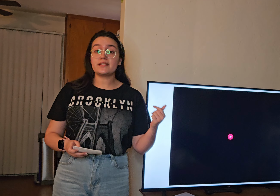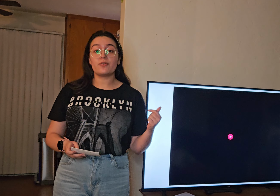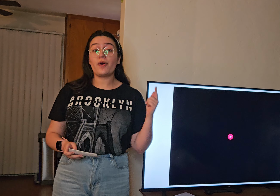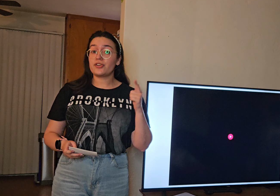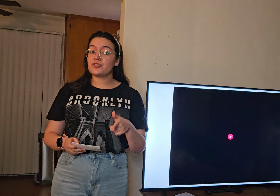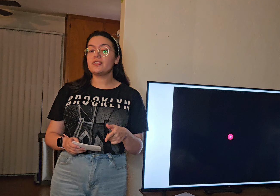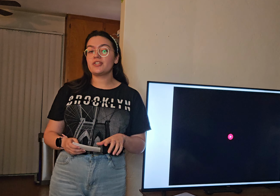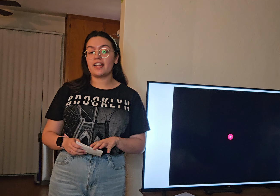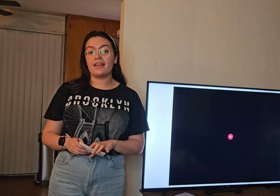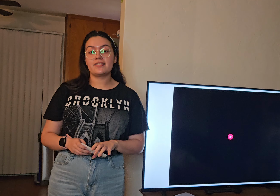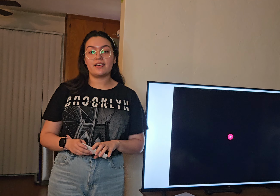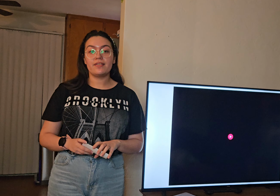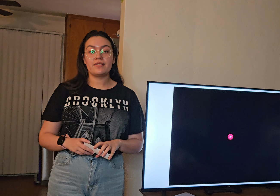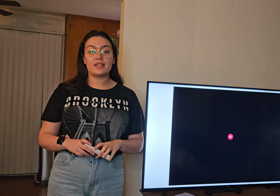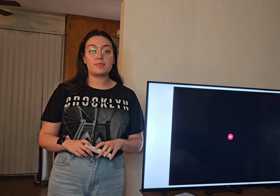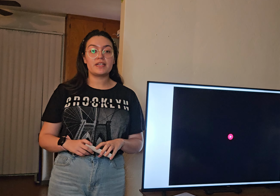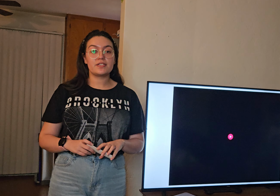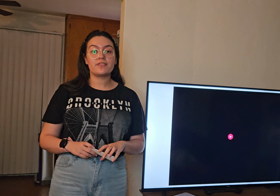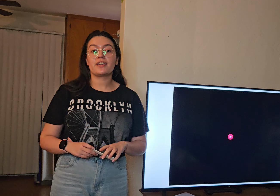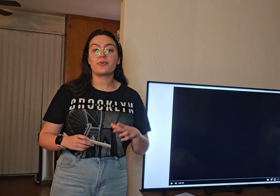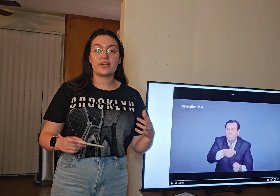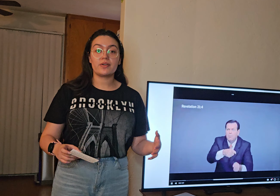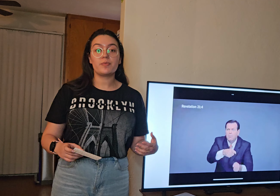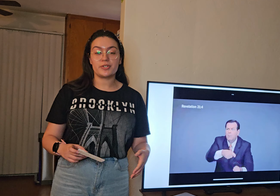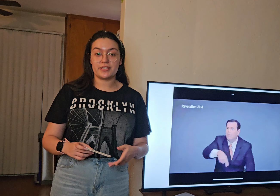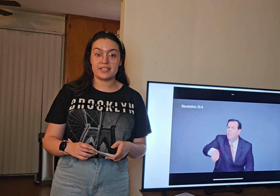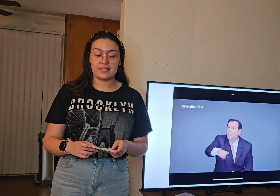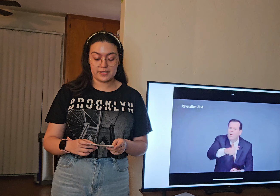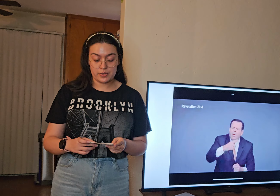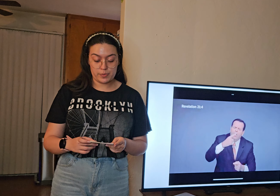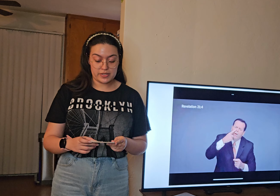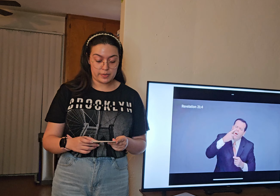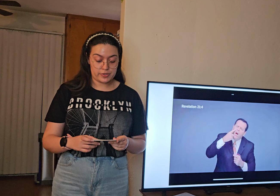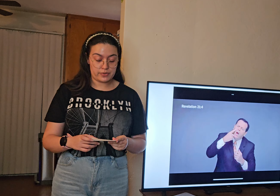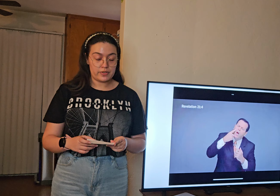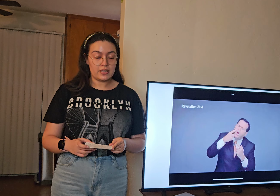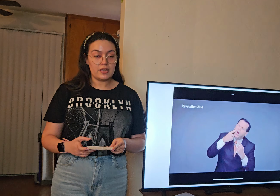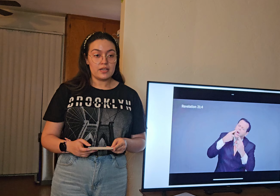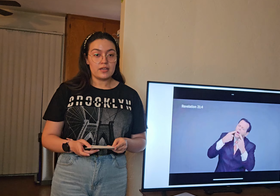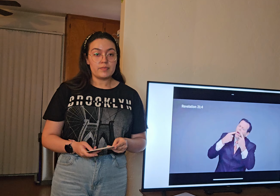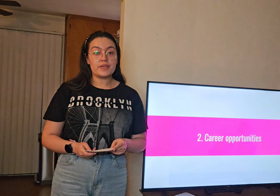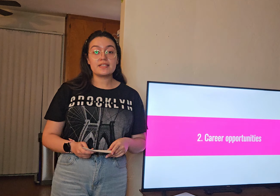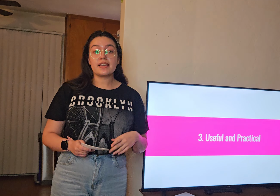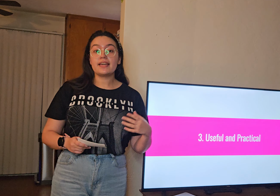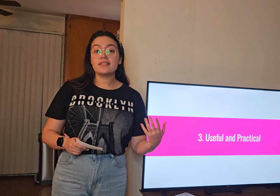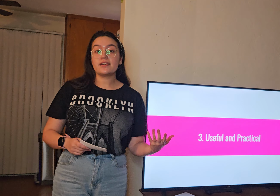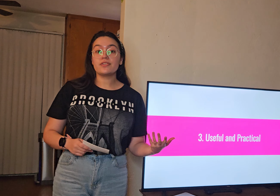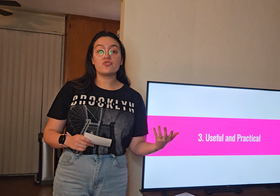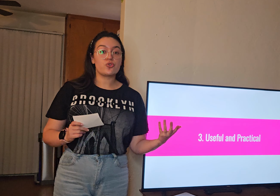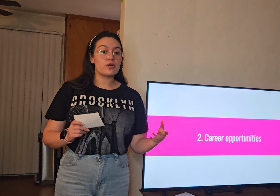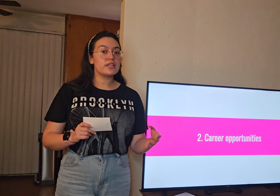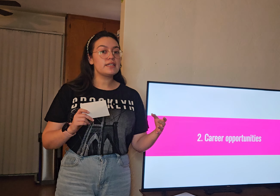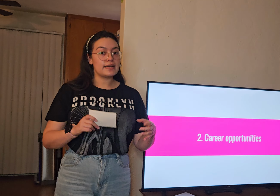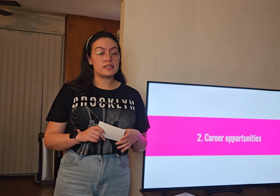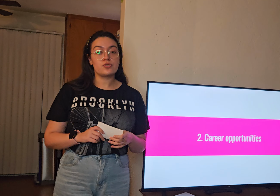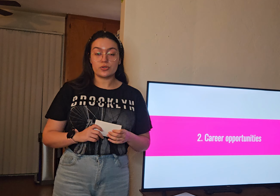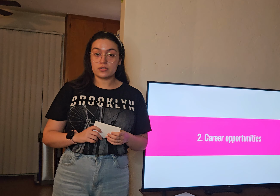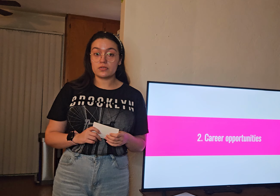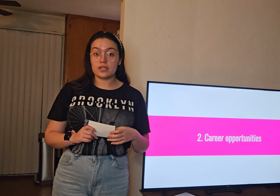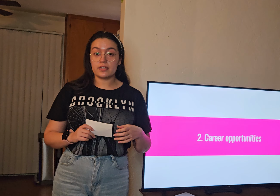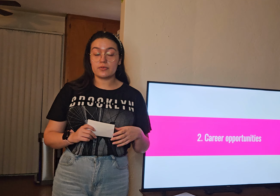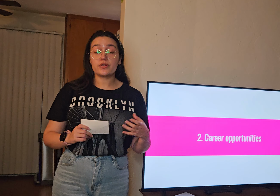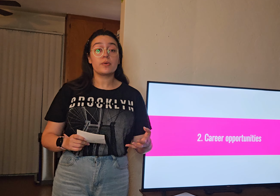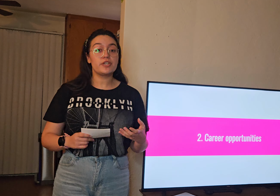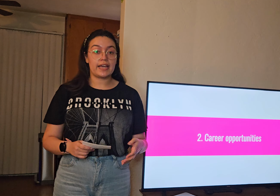or reason why you should learn ASL is because of the career opportunities it opens up to. Because ASL is strongly connected